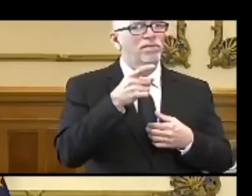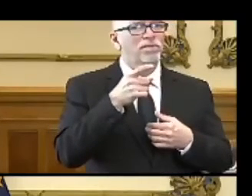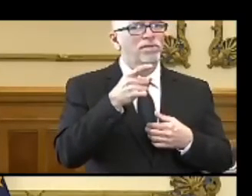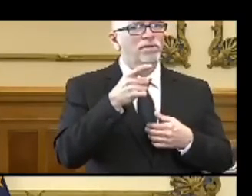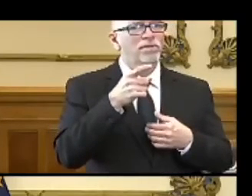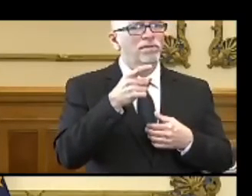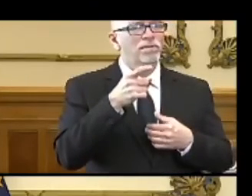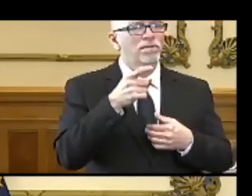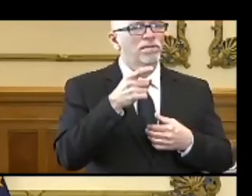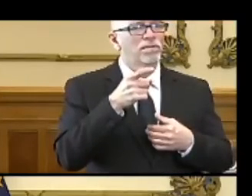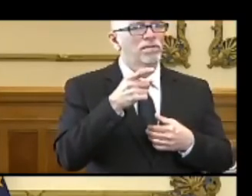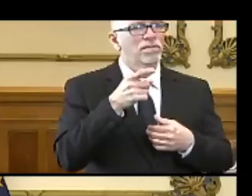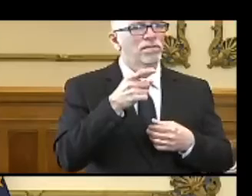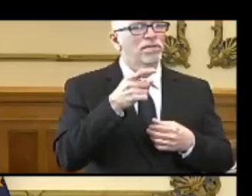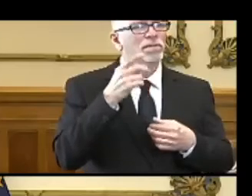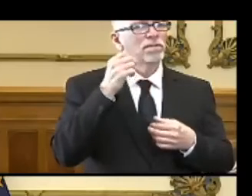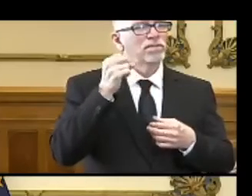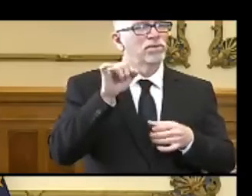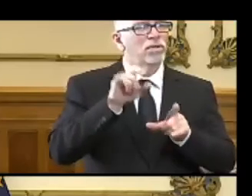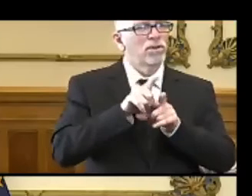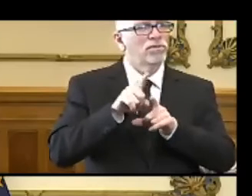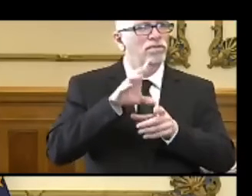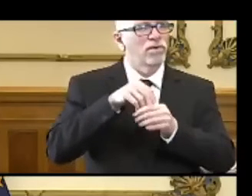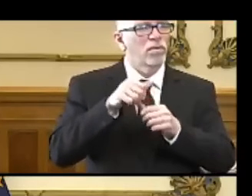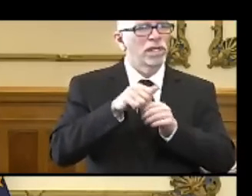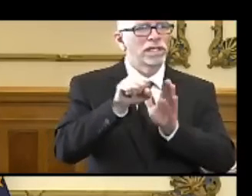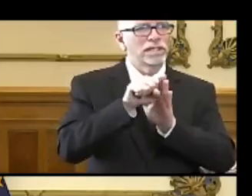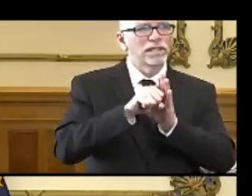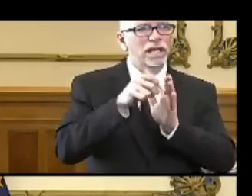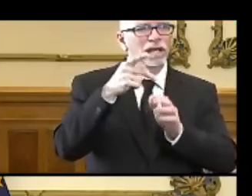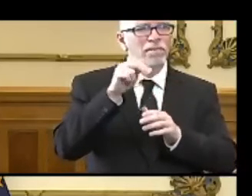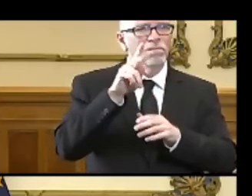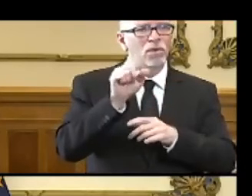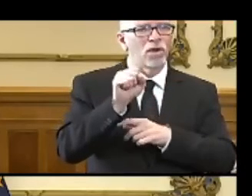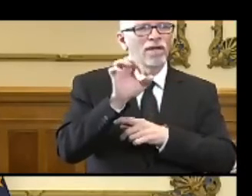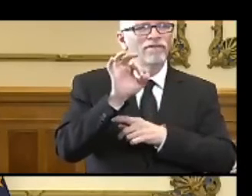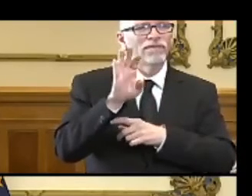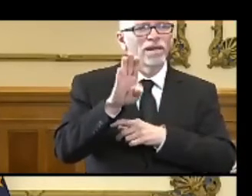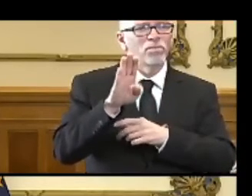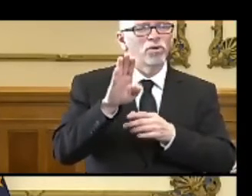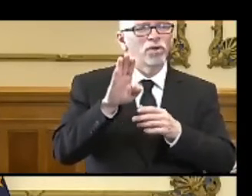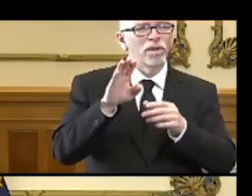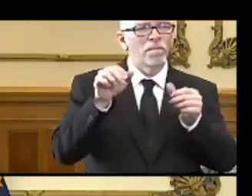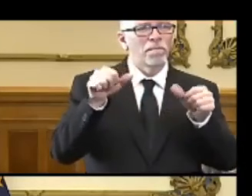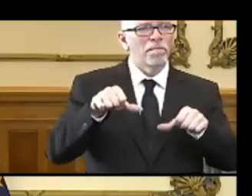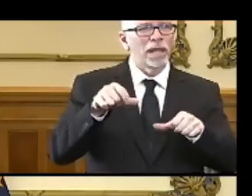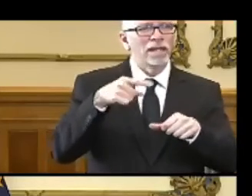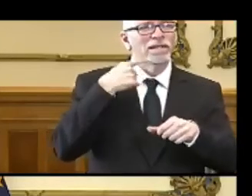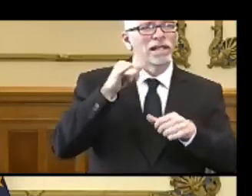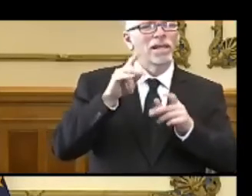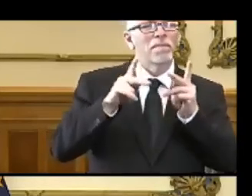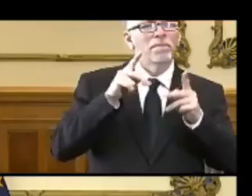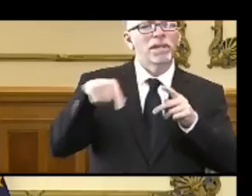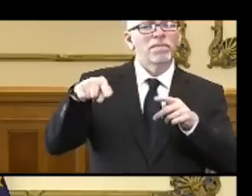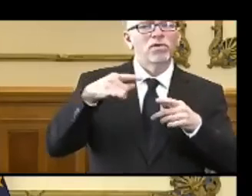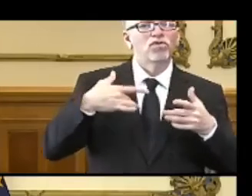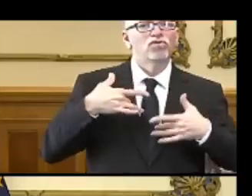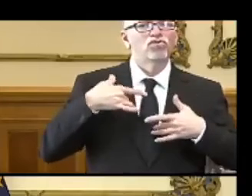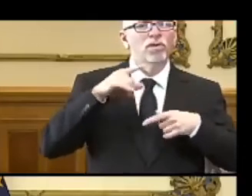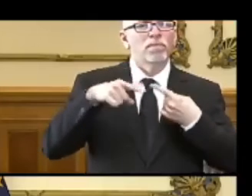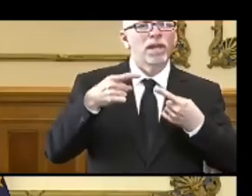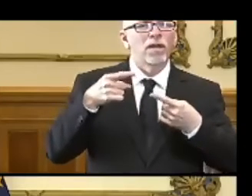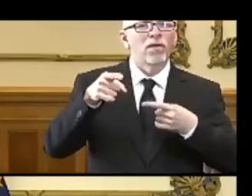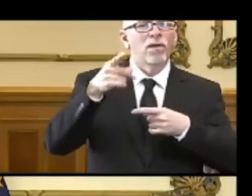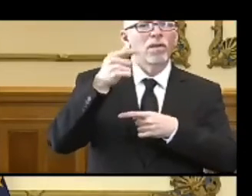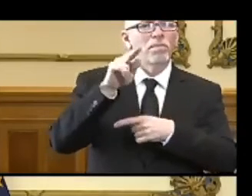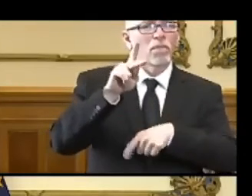media briefings, and she's also involved in the State Parks Facebook page and notes that people are concerned about park workers